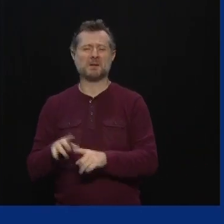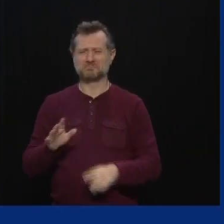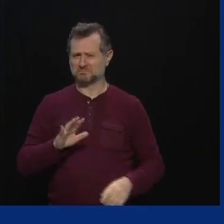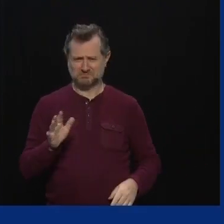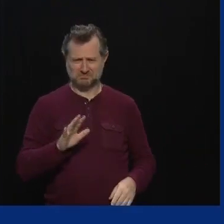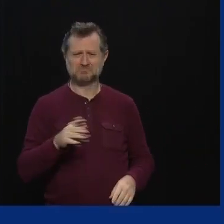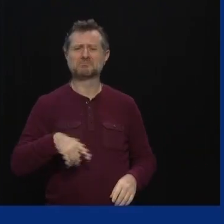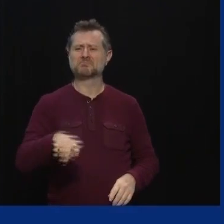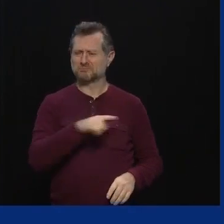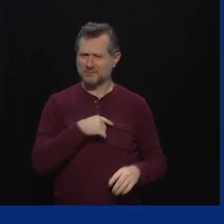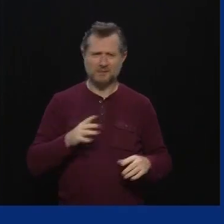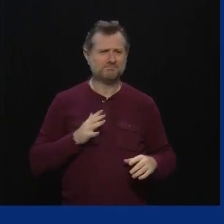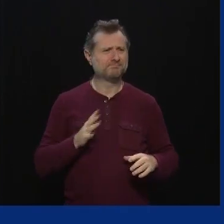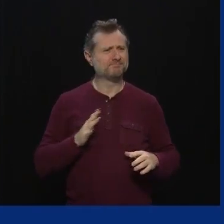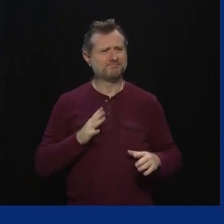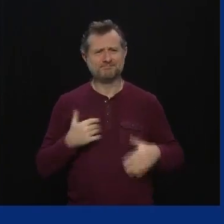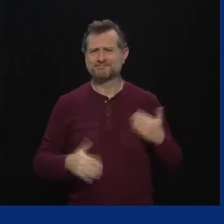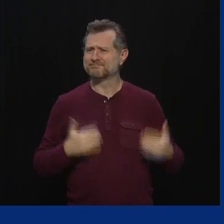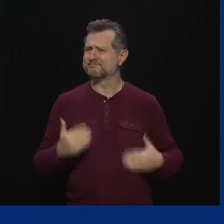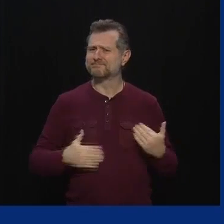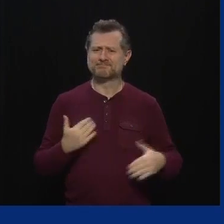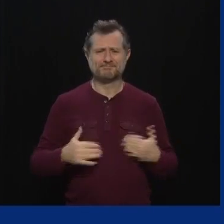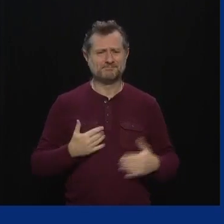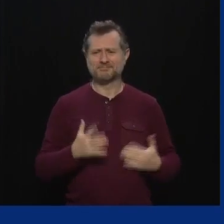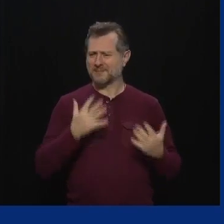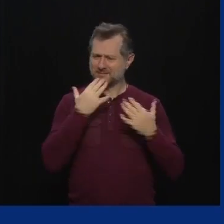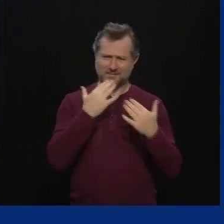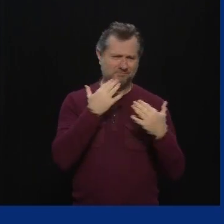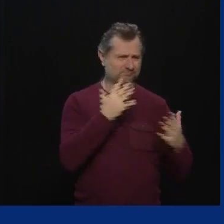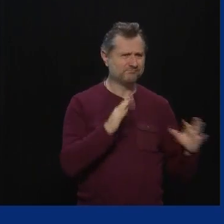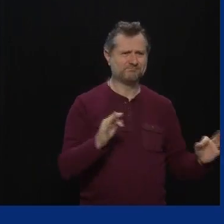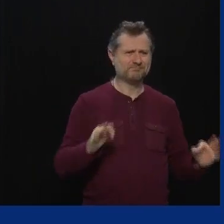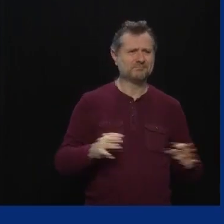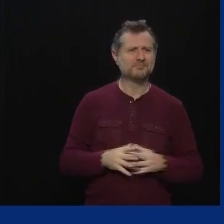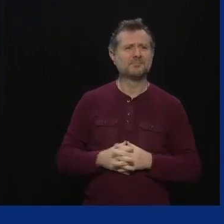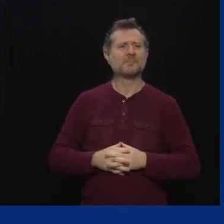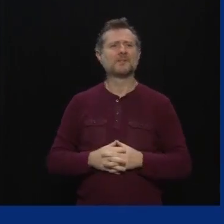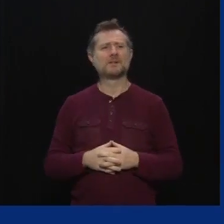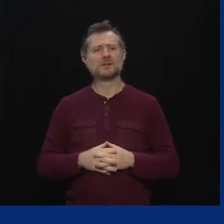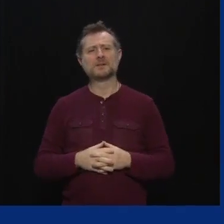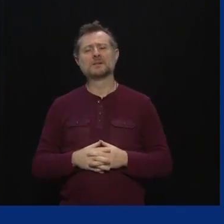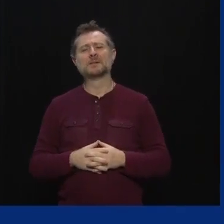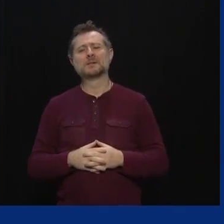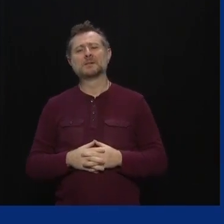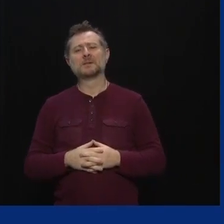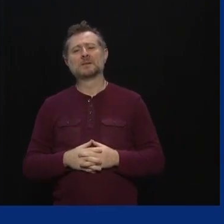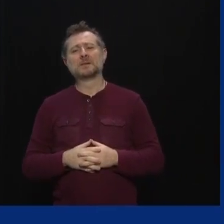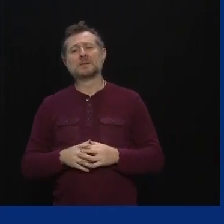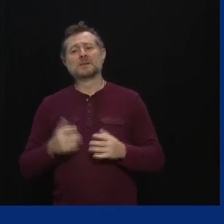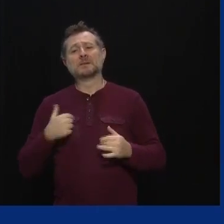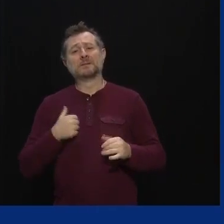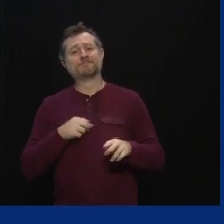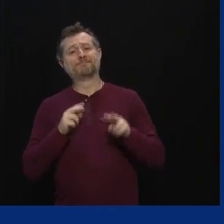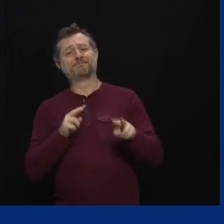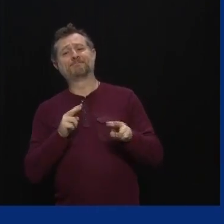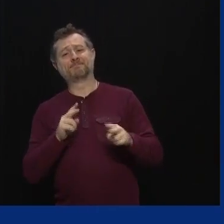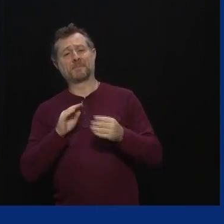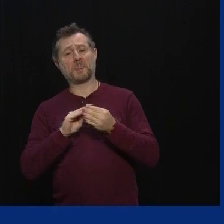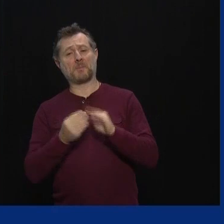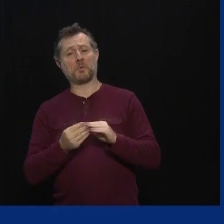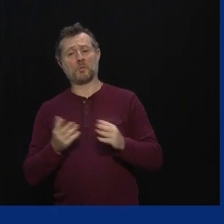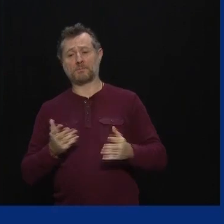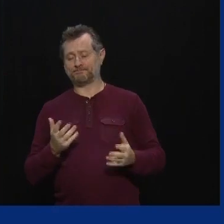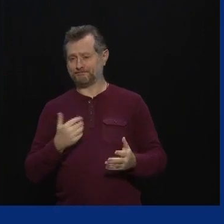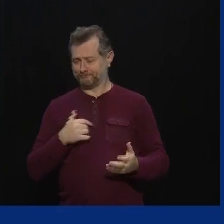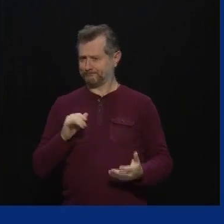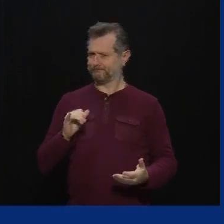and I'm grateful for that. One thing I've recognized as I monitor the numbers coming through, as you do on our